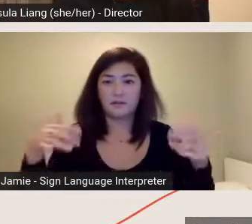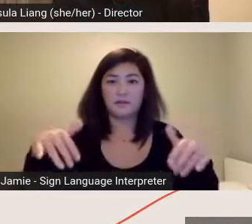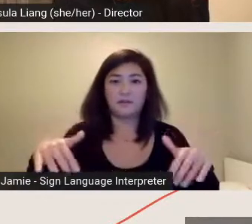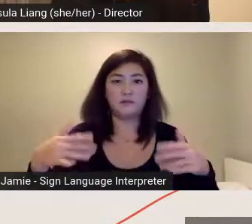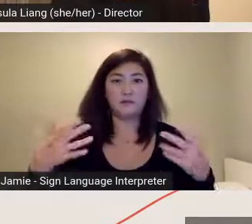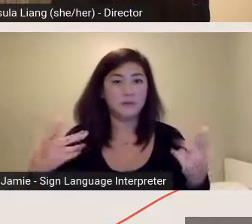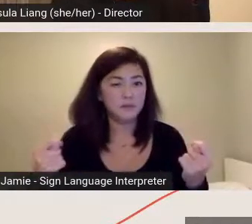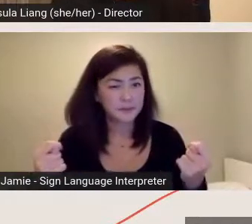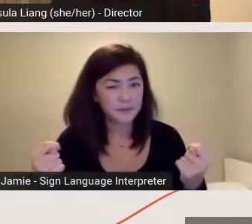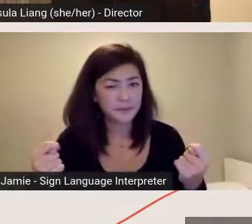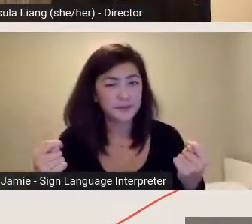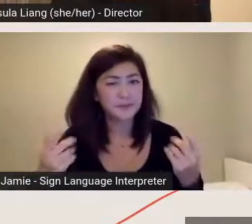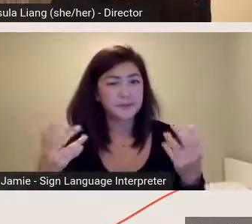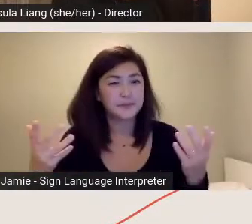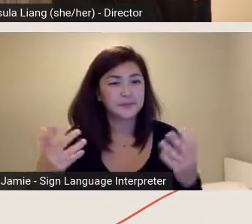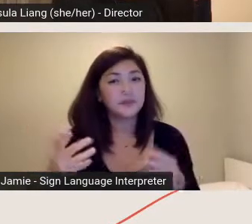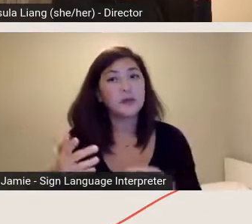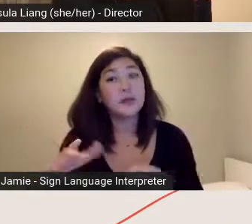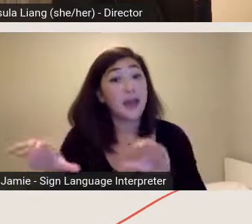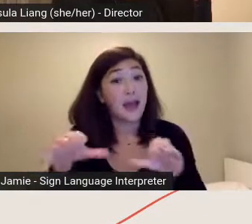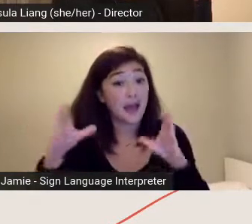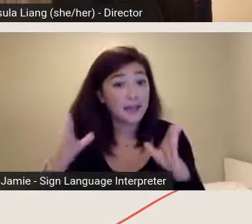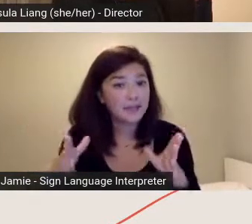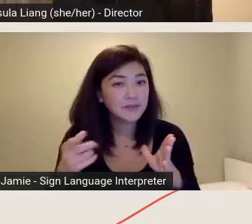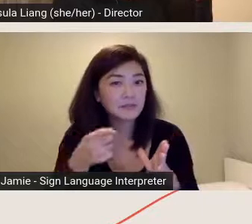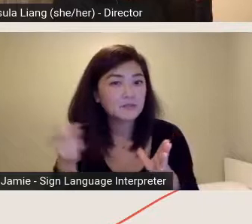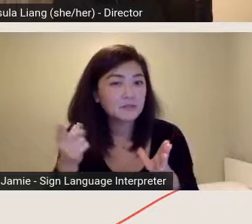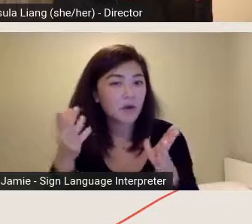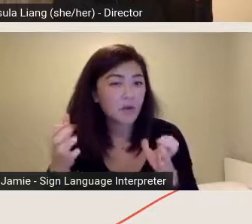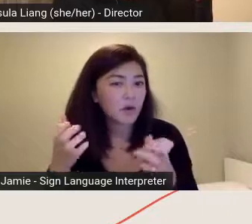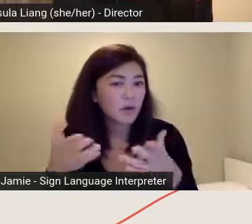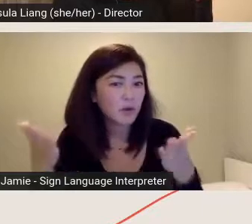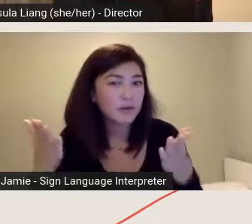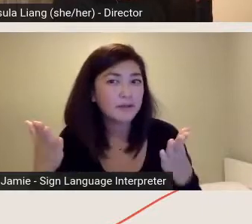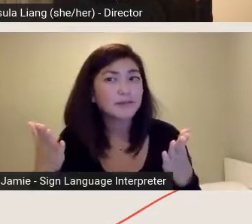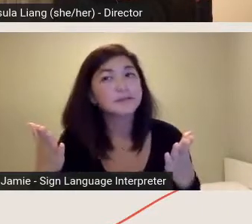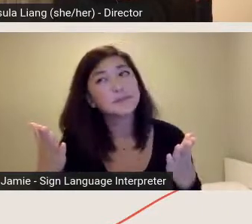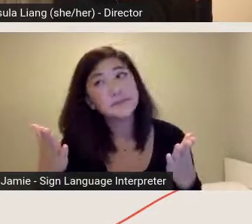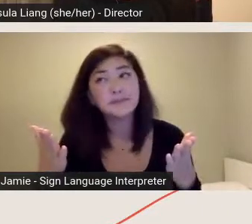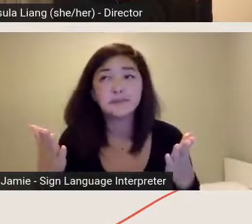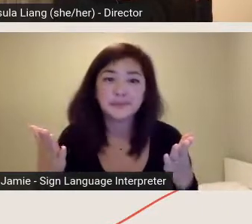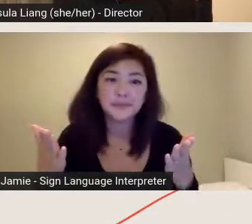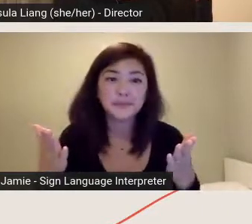In terms of what the activists want, it's not, although it's shouted that, you know,